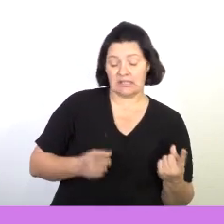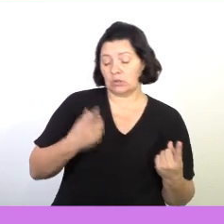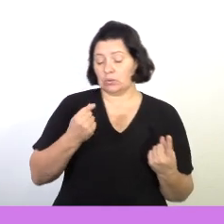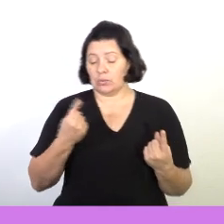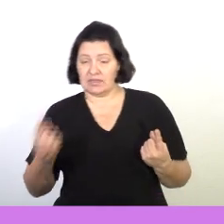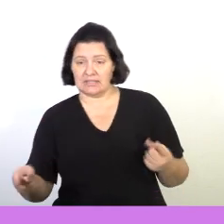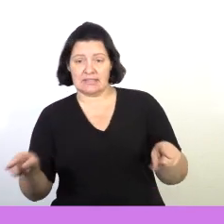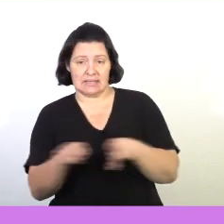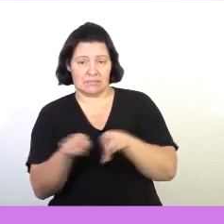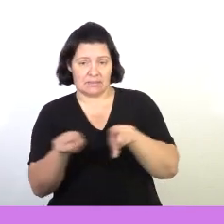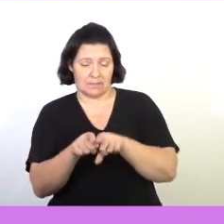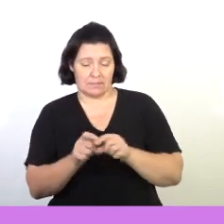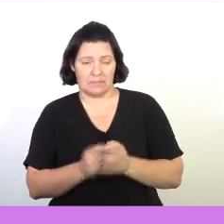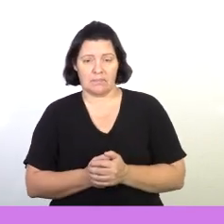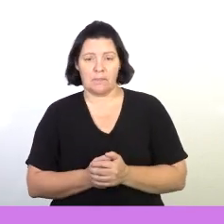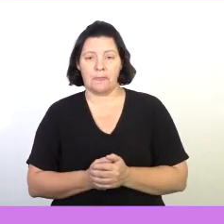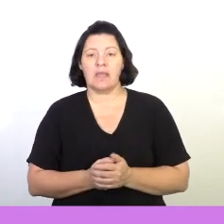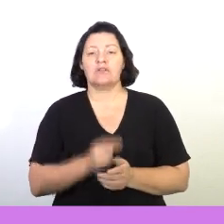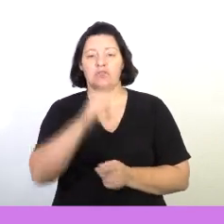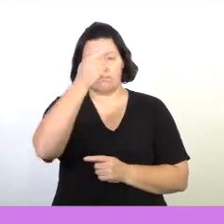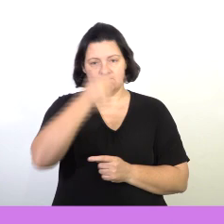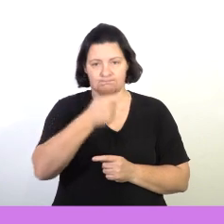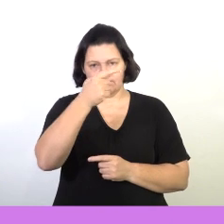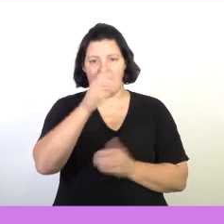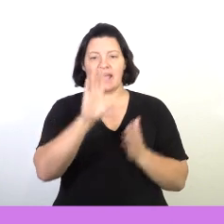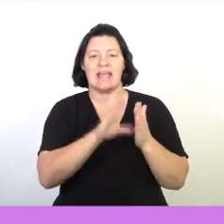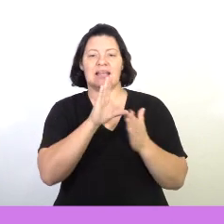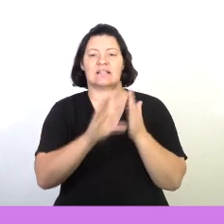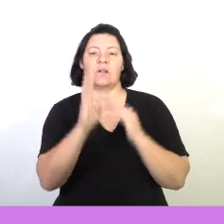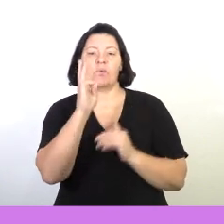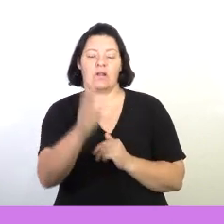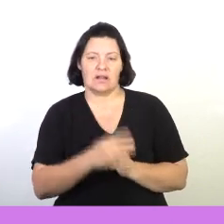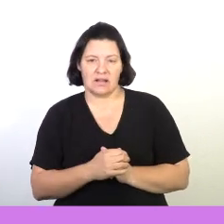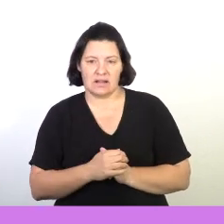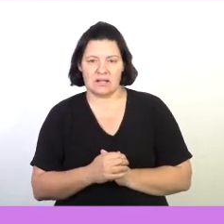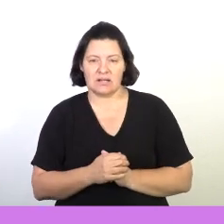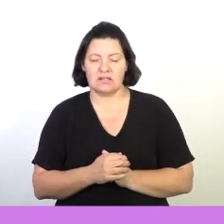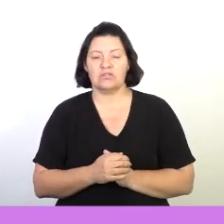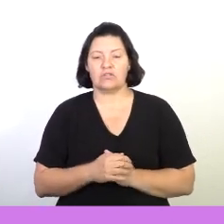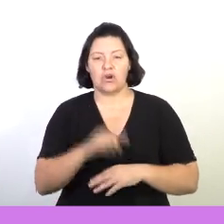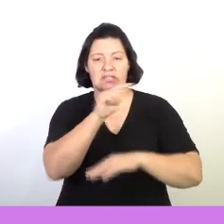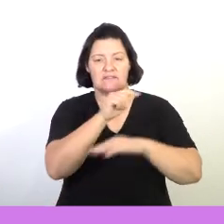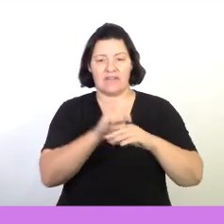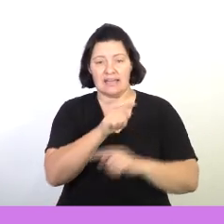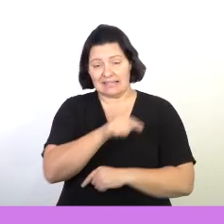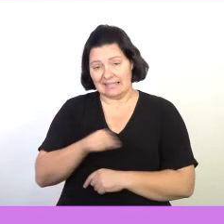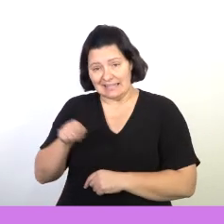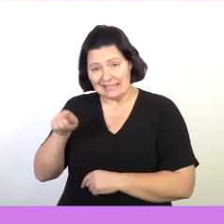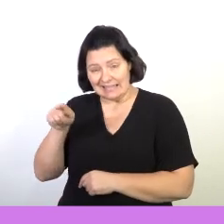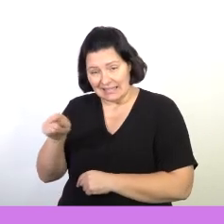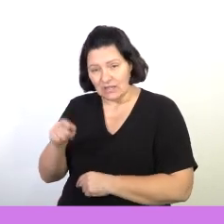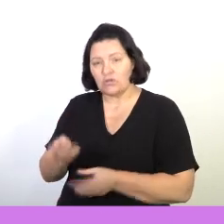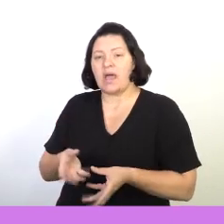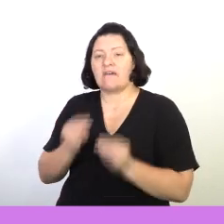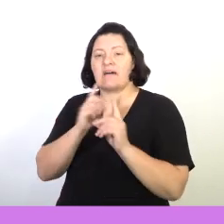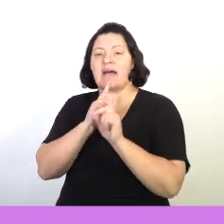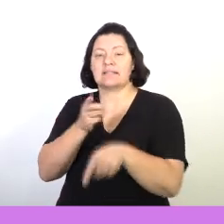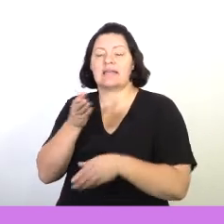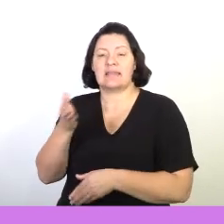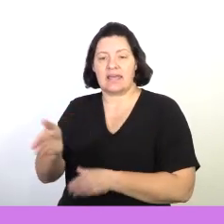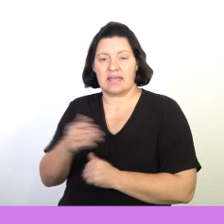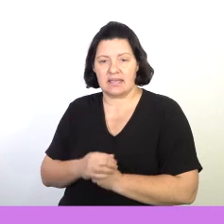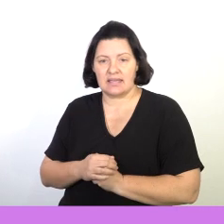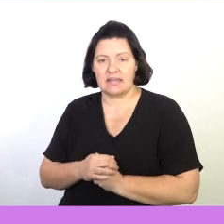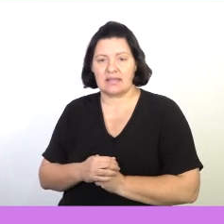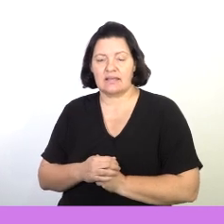the left-hand side, you also do on the right-hand side. These two, they will cancel one another. I'm going to divide this here so that we can have